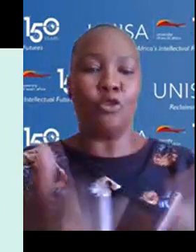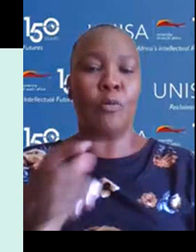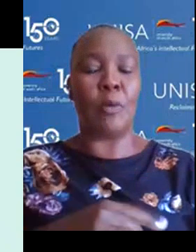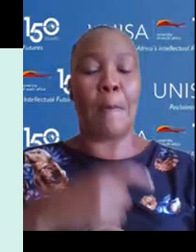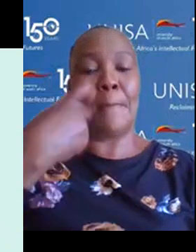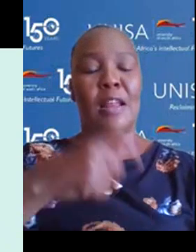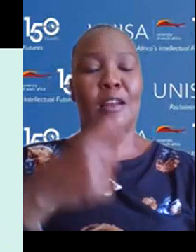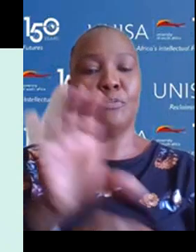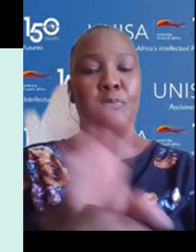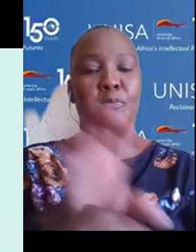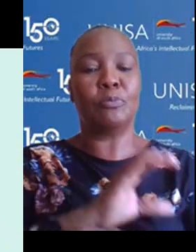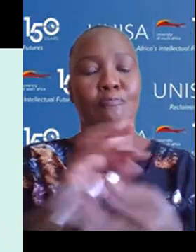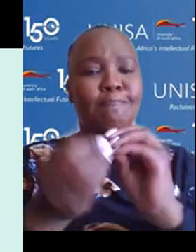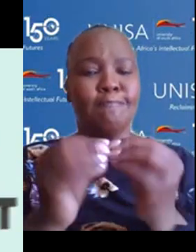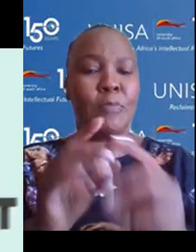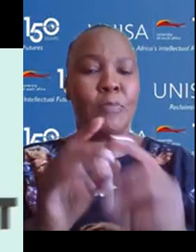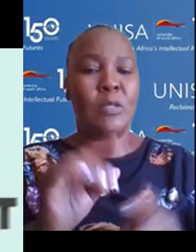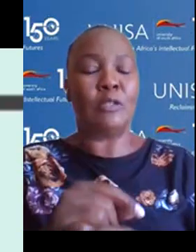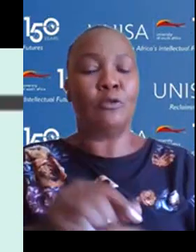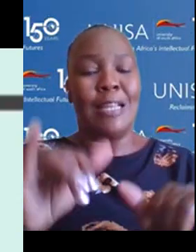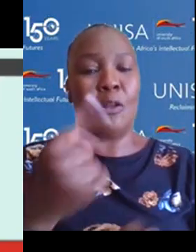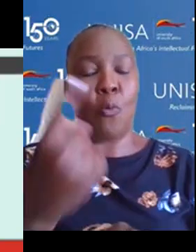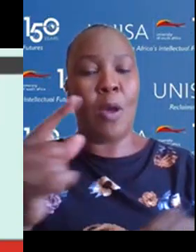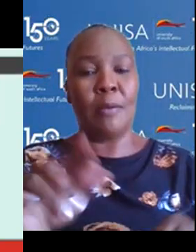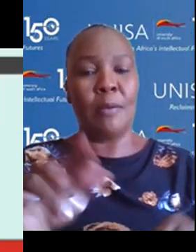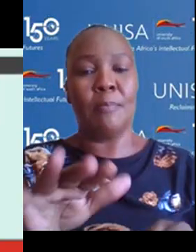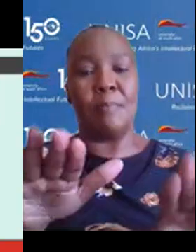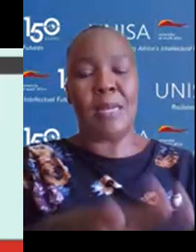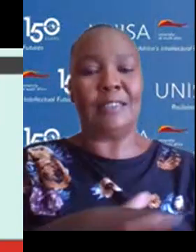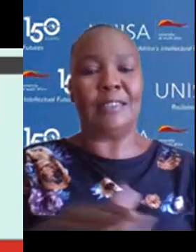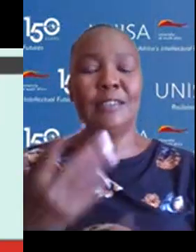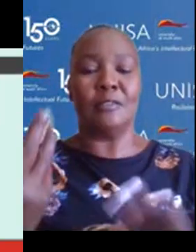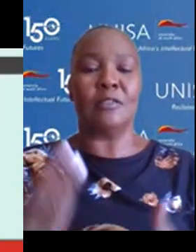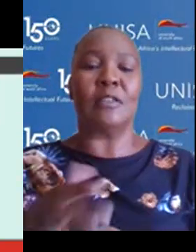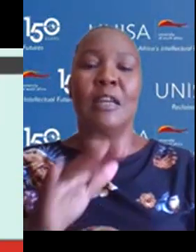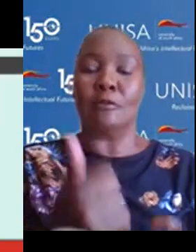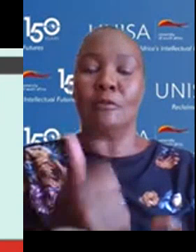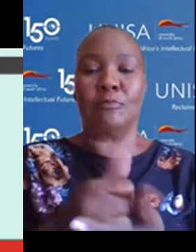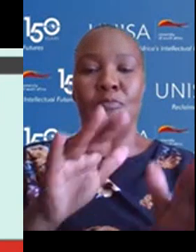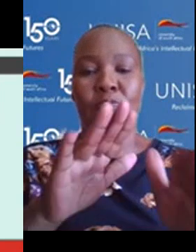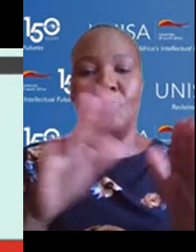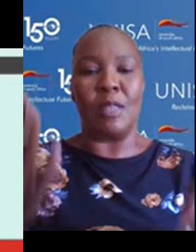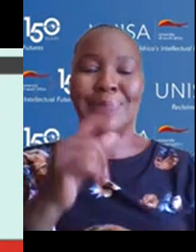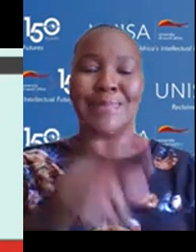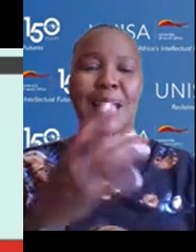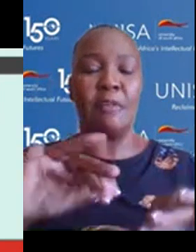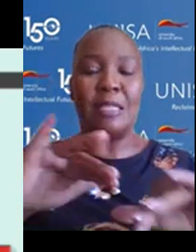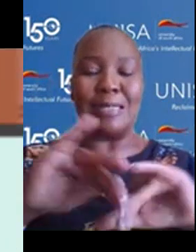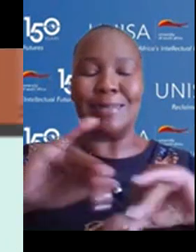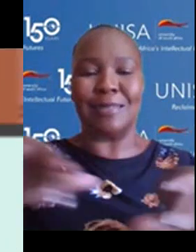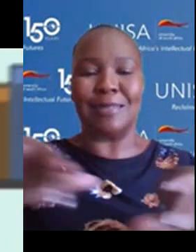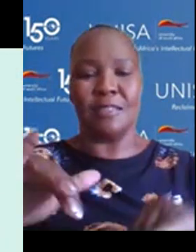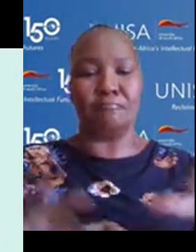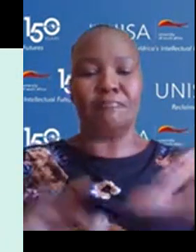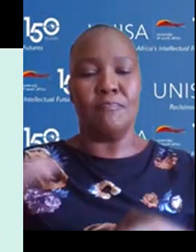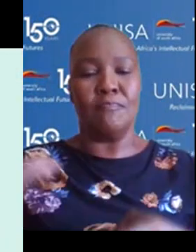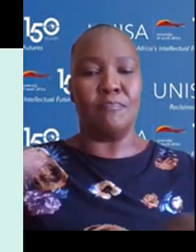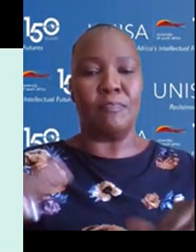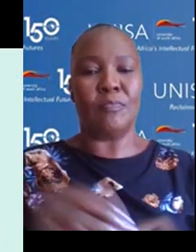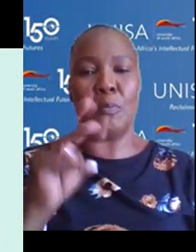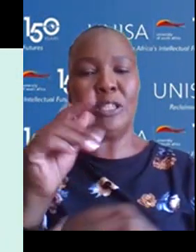computer designed to stay in one place, like on top of a desk. A desktop computer typically has separate pieces for the base unit,